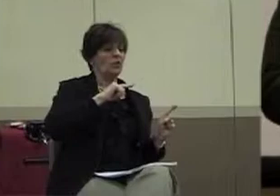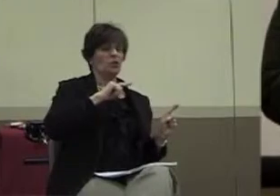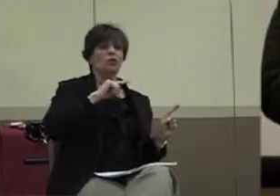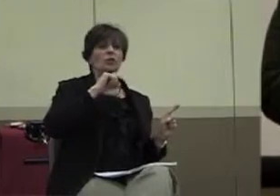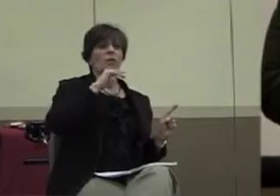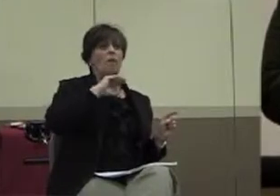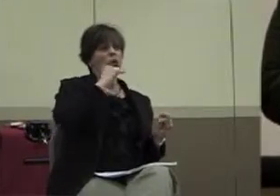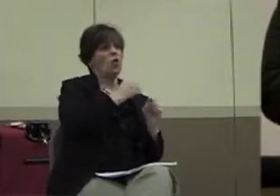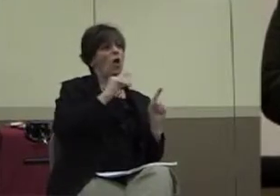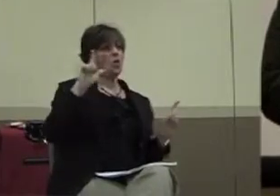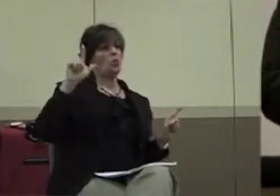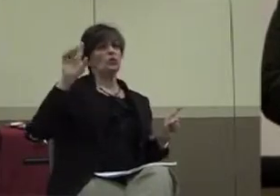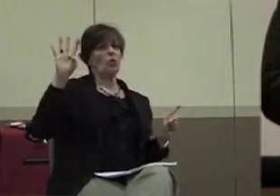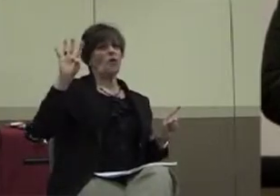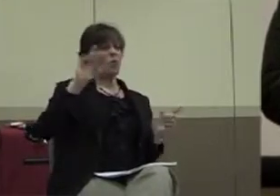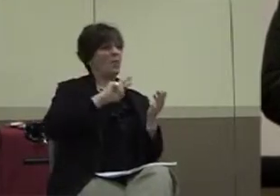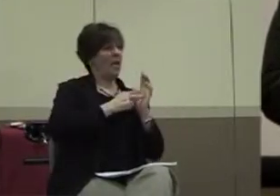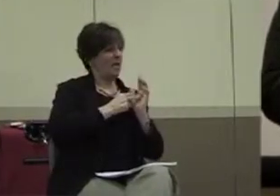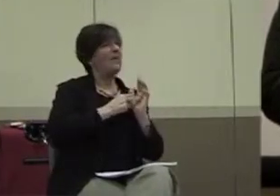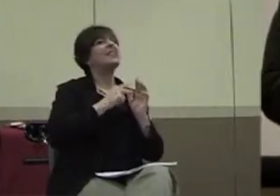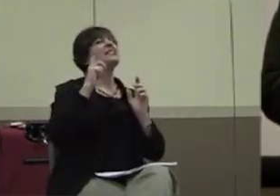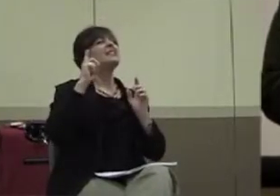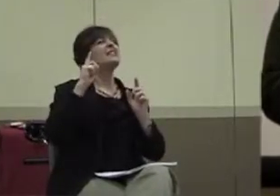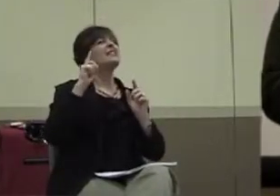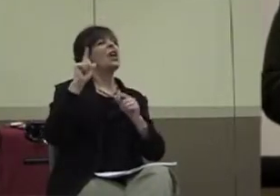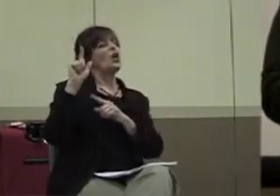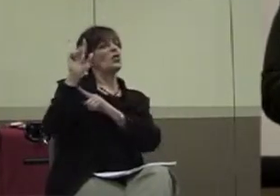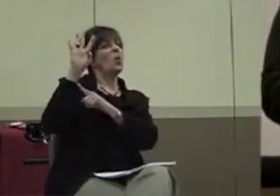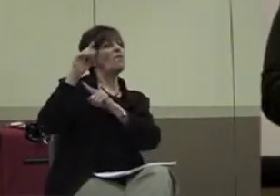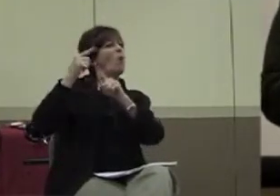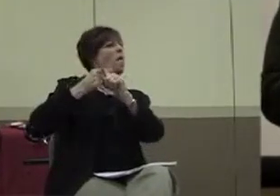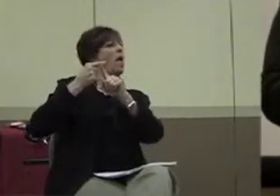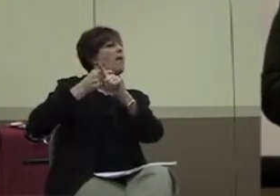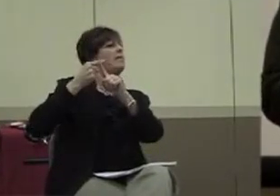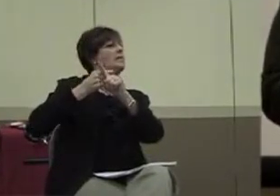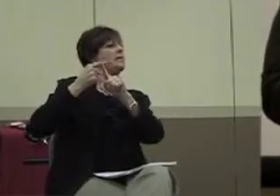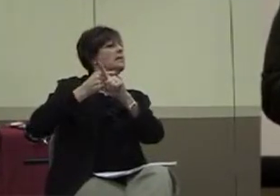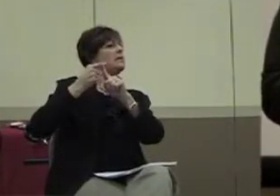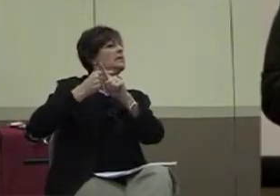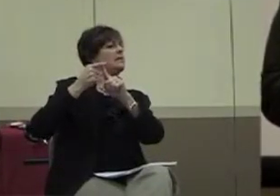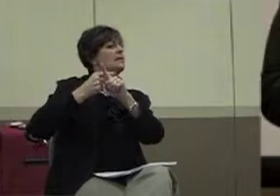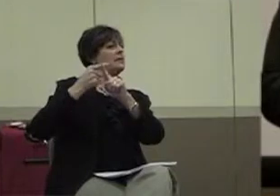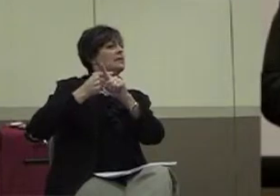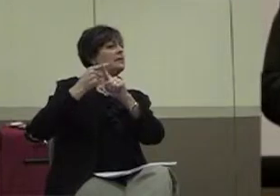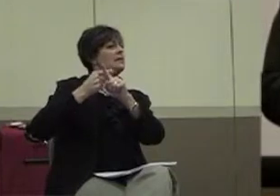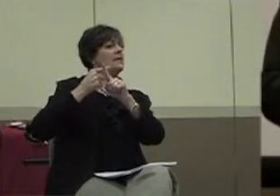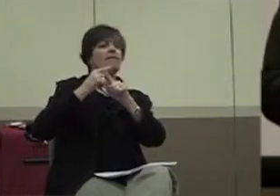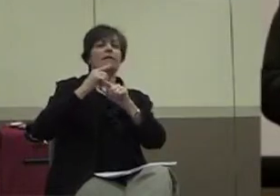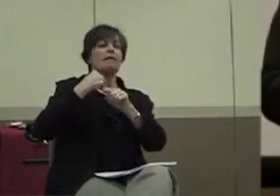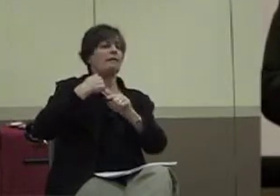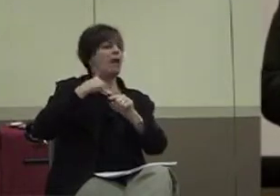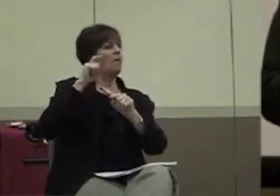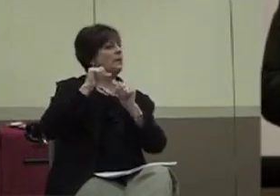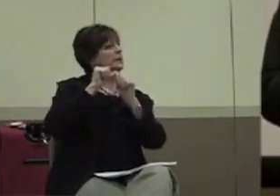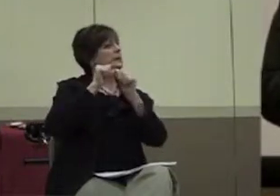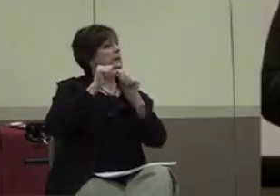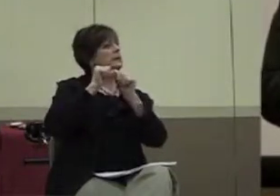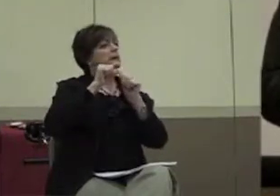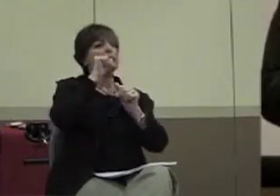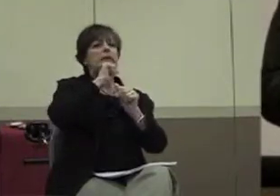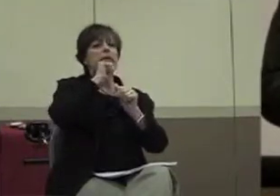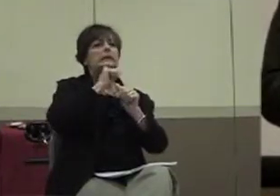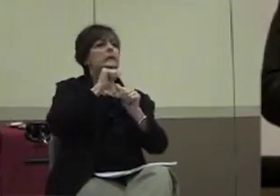24. That means 24 months of never, ever, ever cheating. No birthday